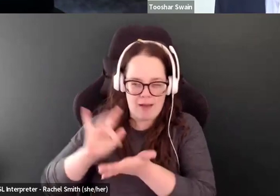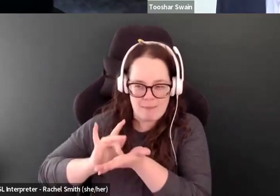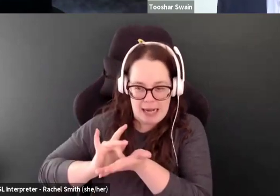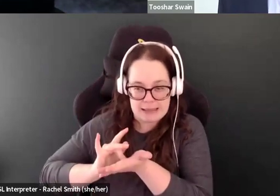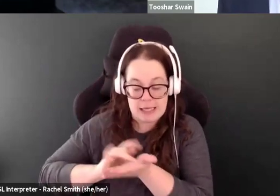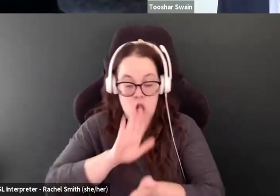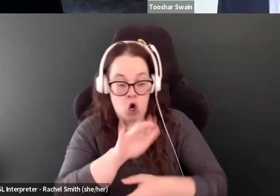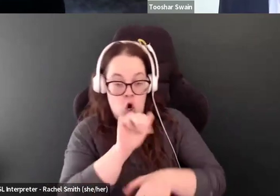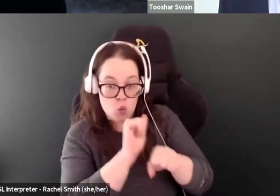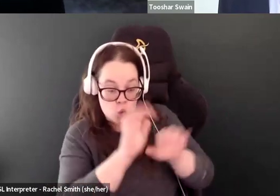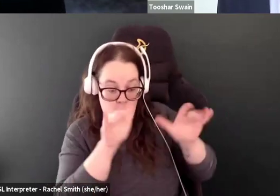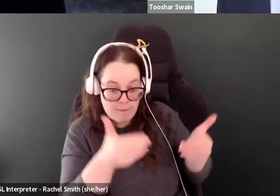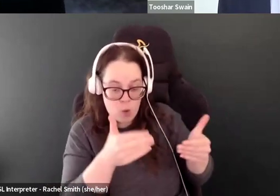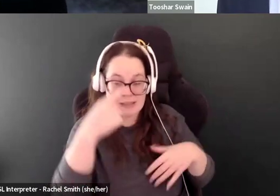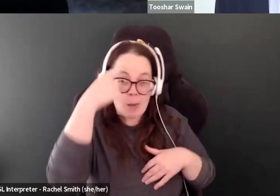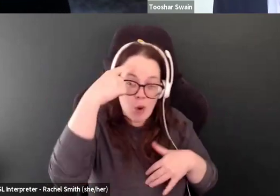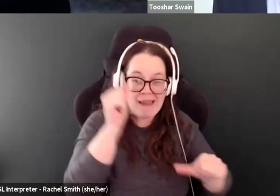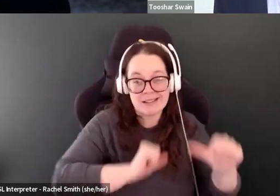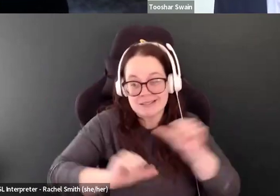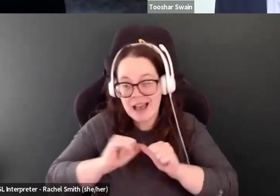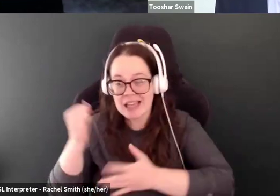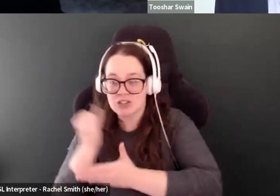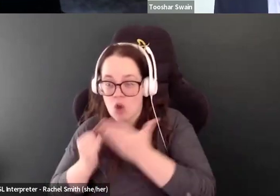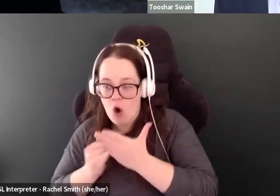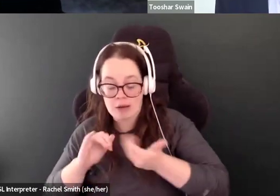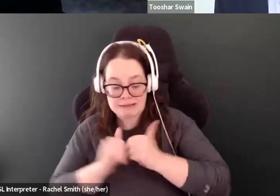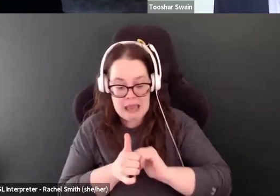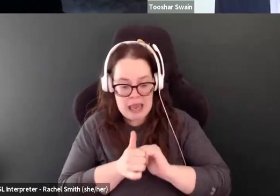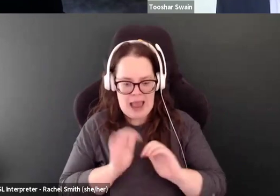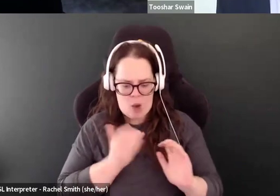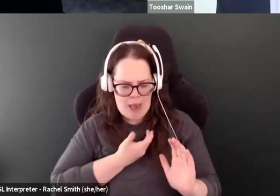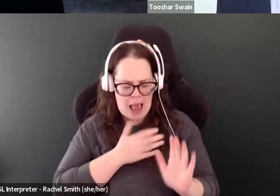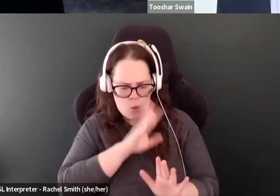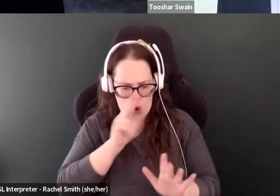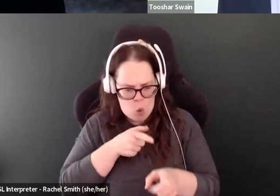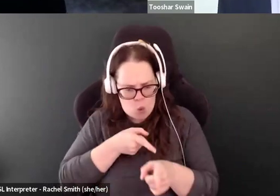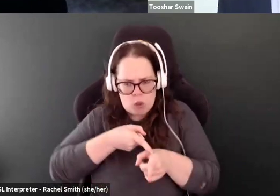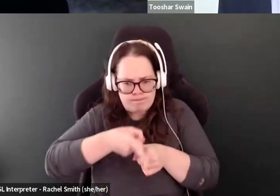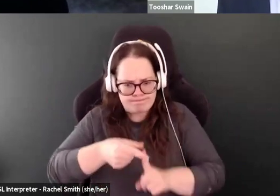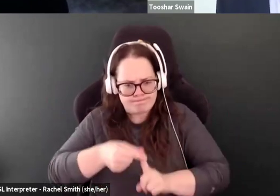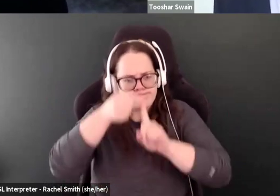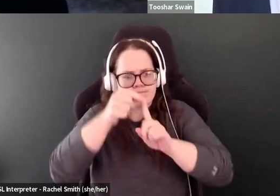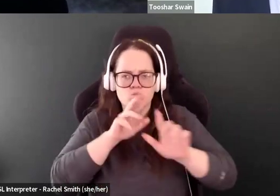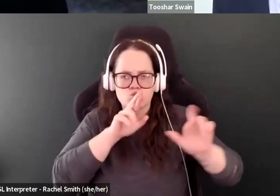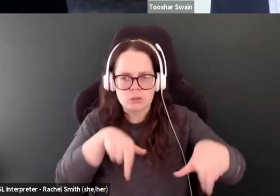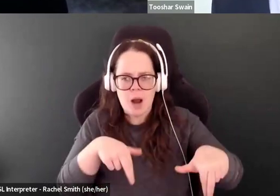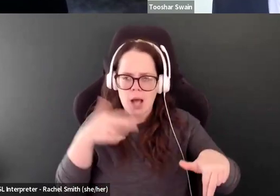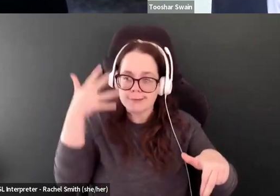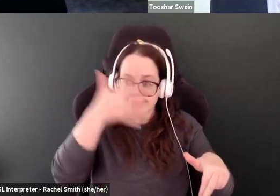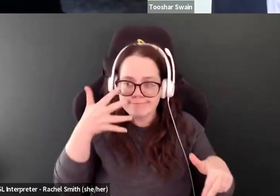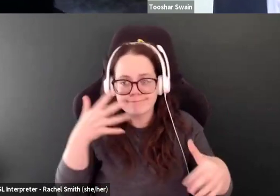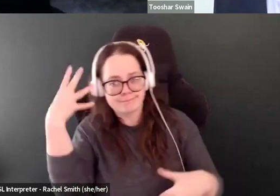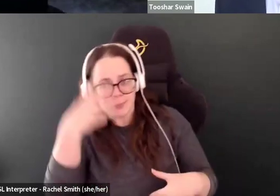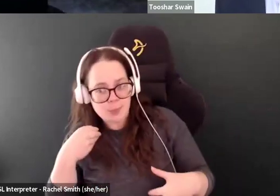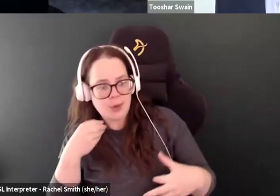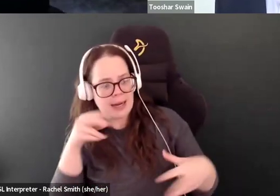brain sciences and the arts, and how our unique response to aesthetic experiences can amplify human potential.